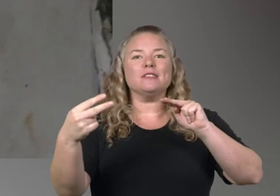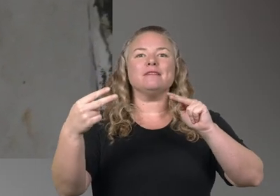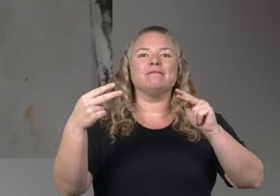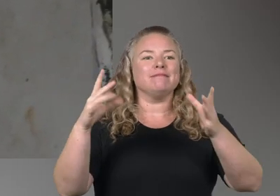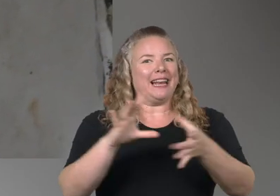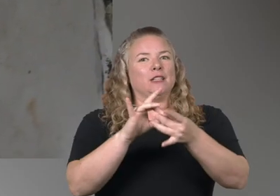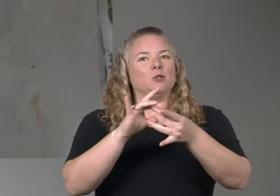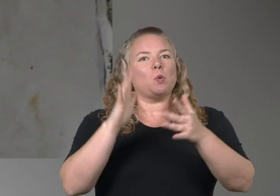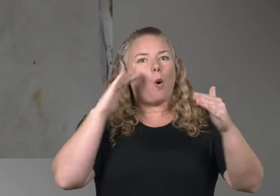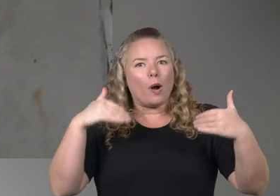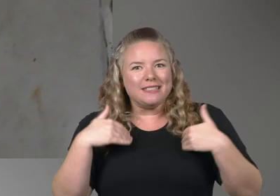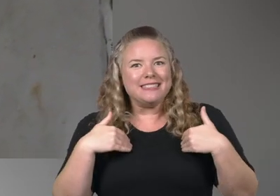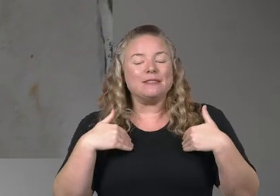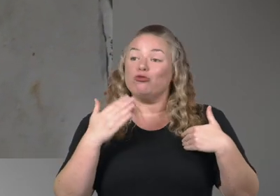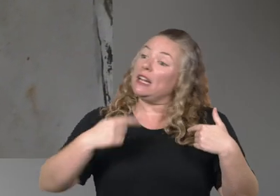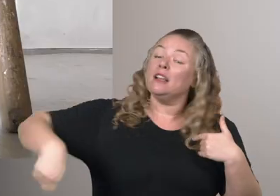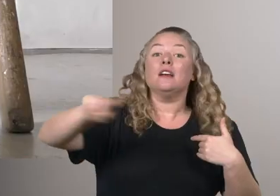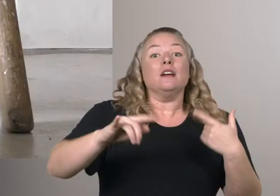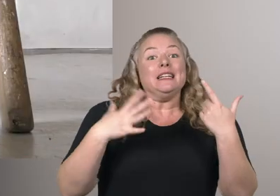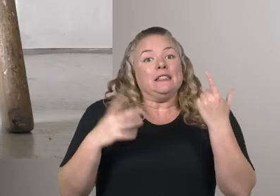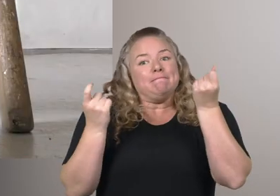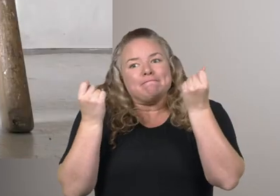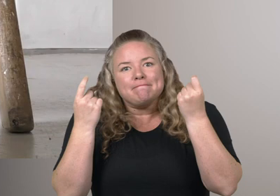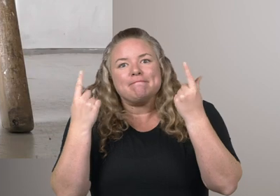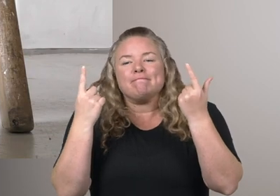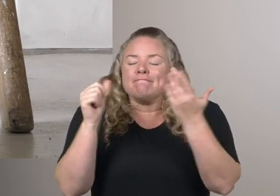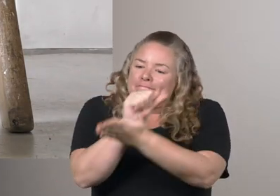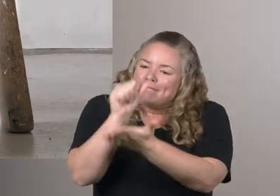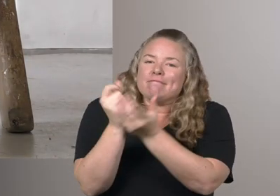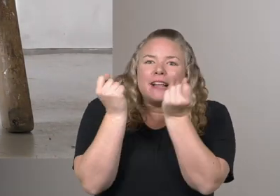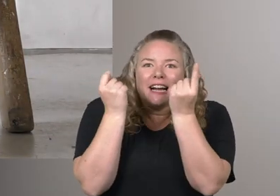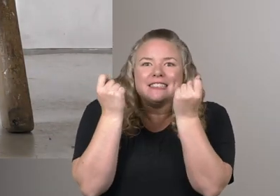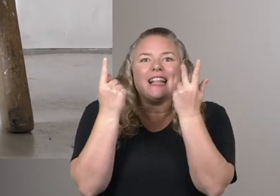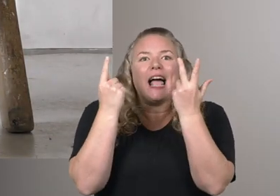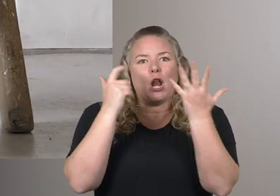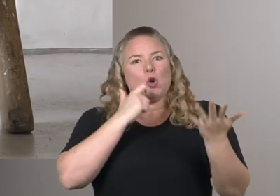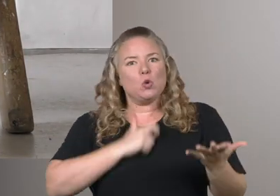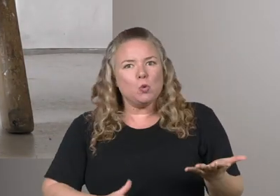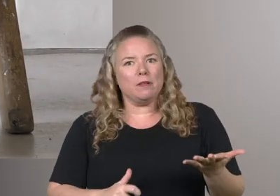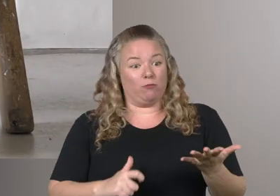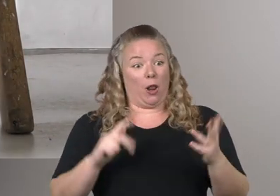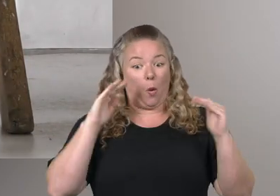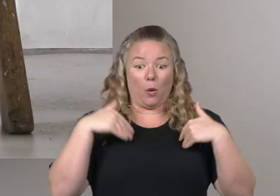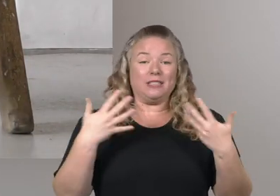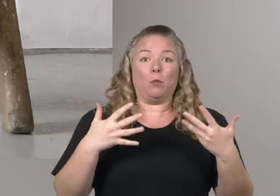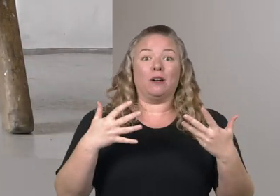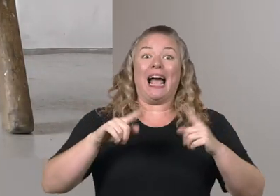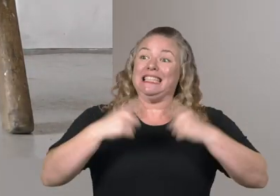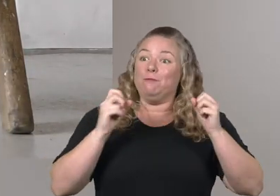until autism becomes something that is really properly understood as